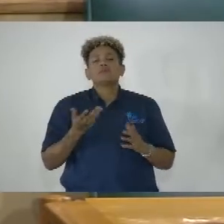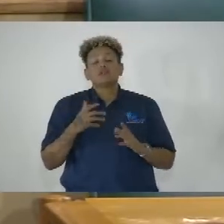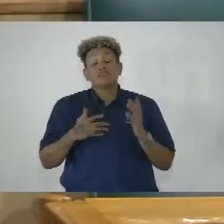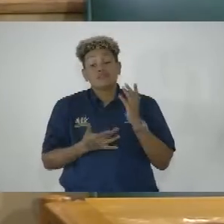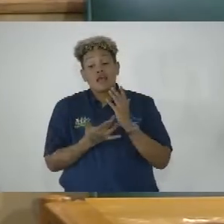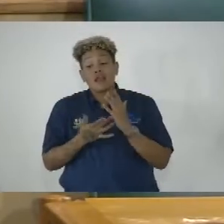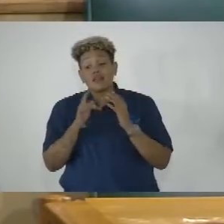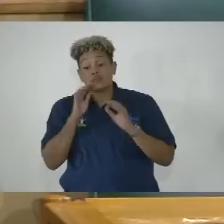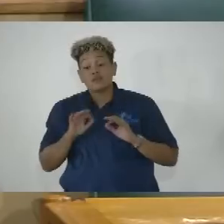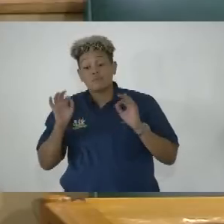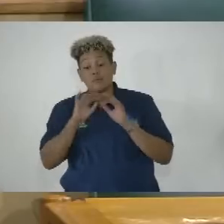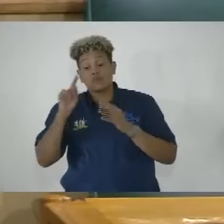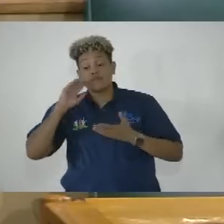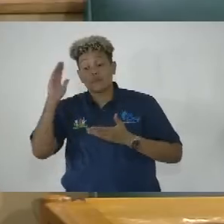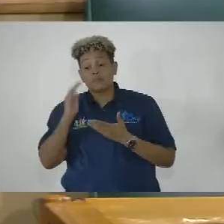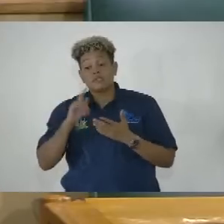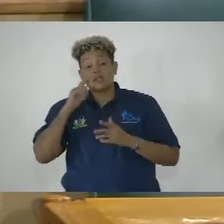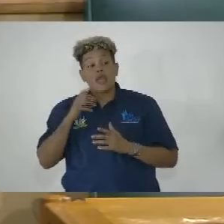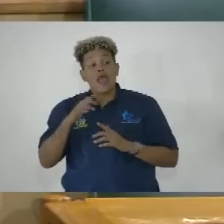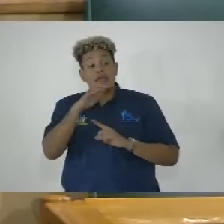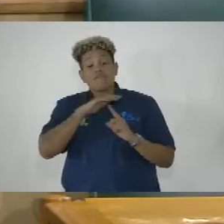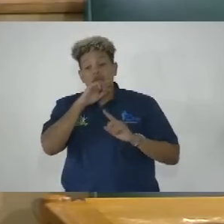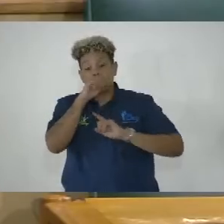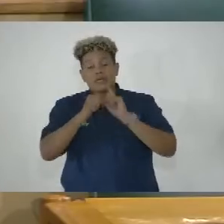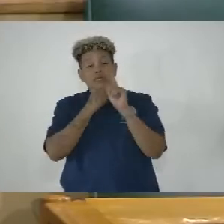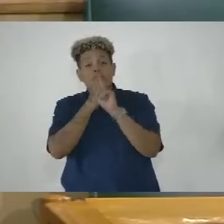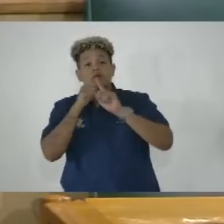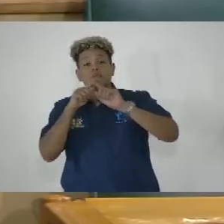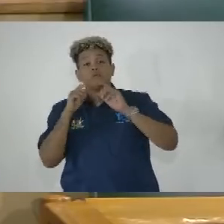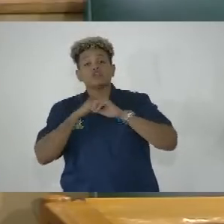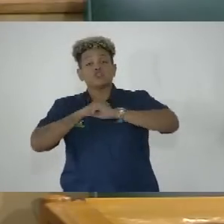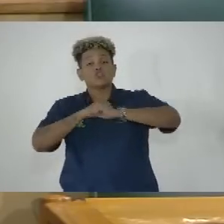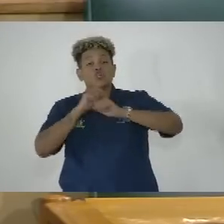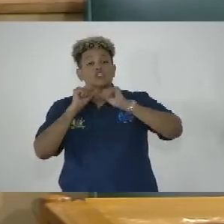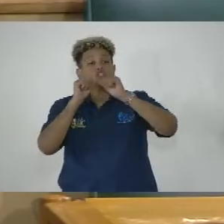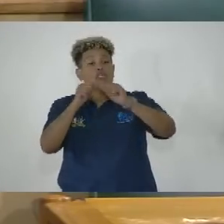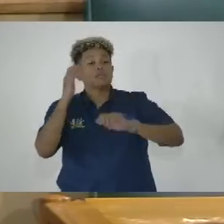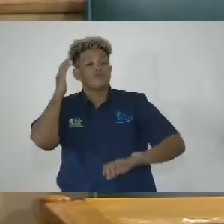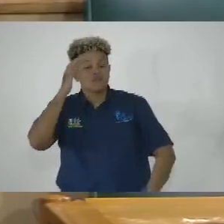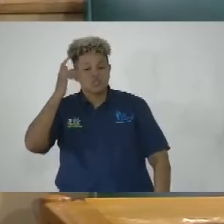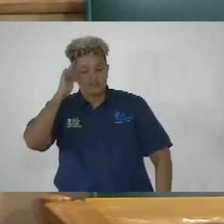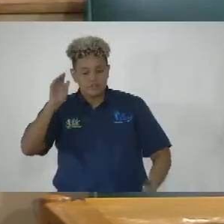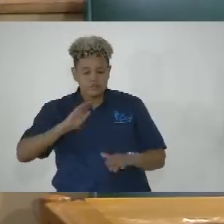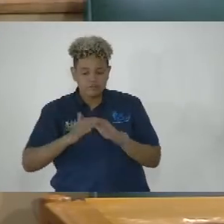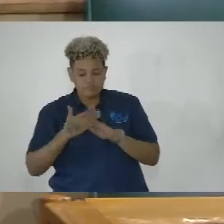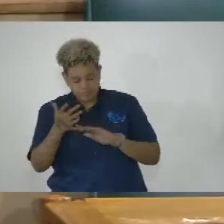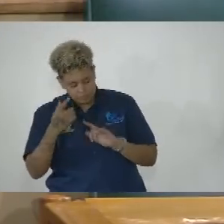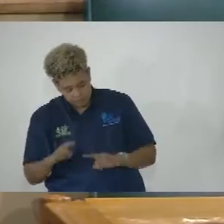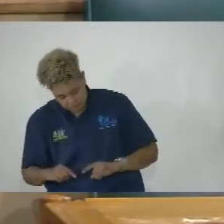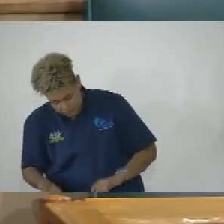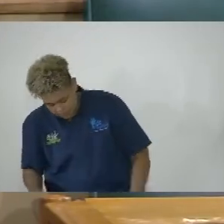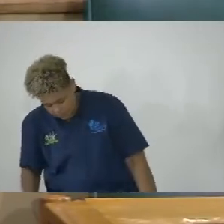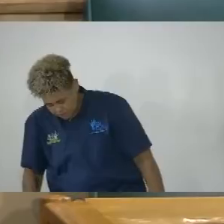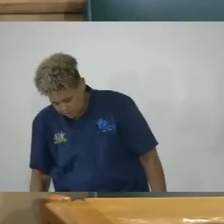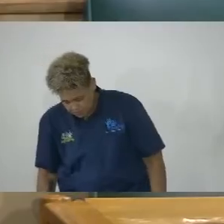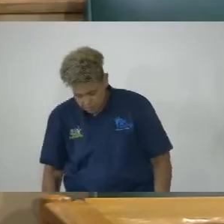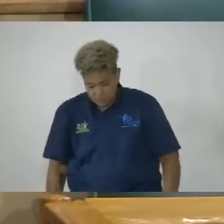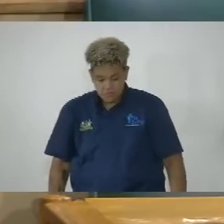environmental impact and securing a sustainable future for Jamaica. You know,